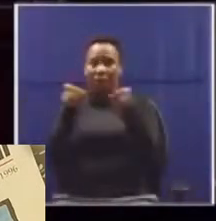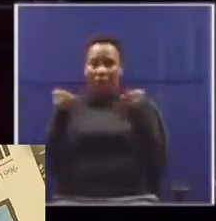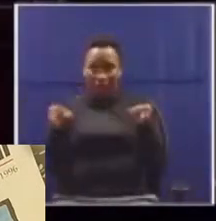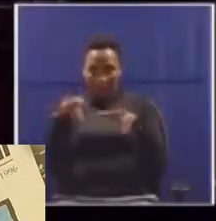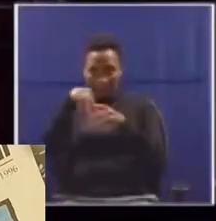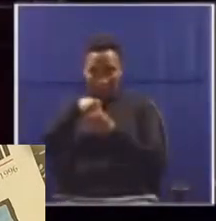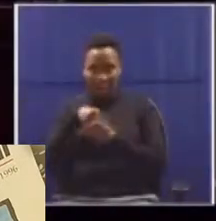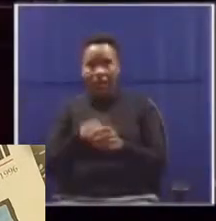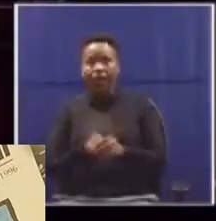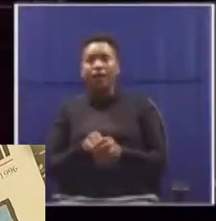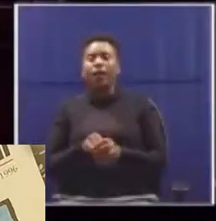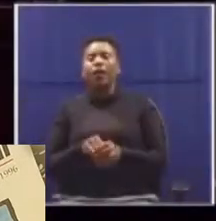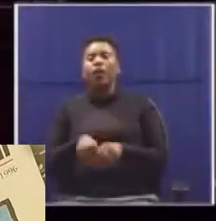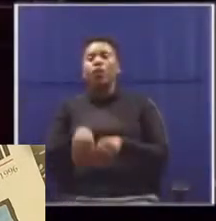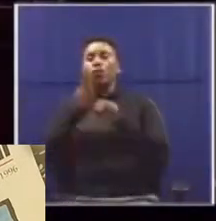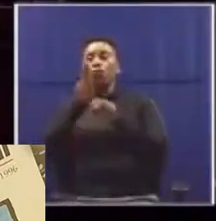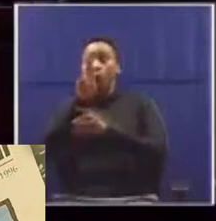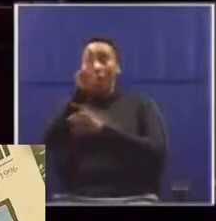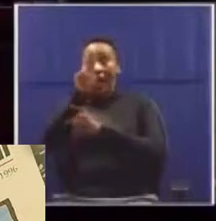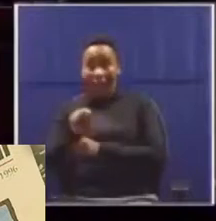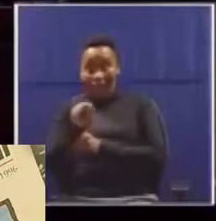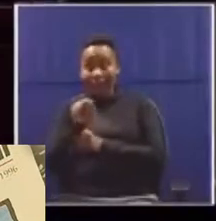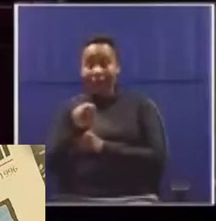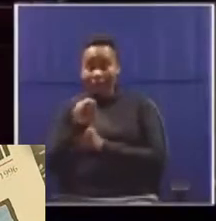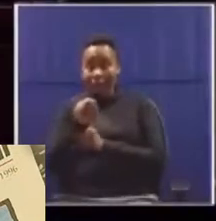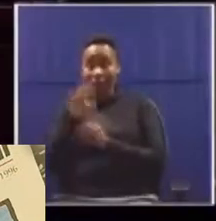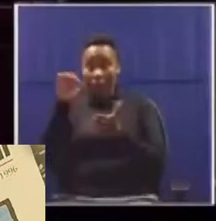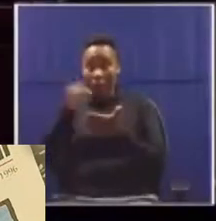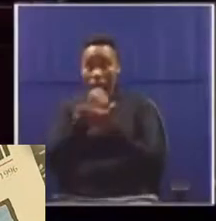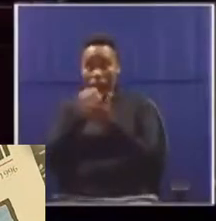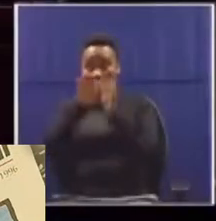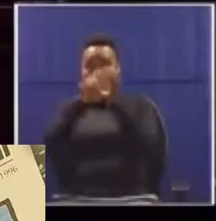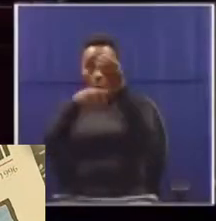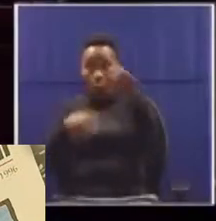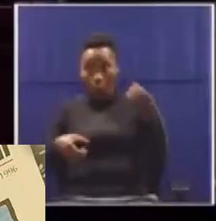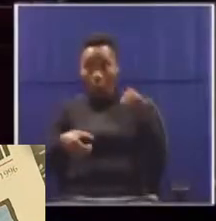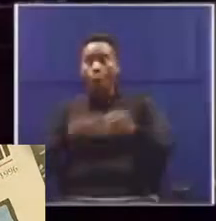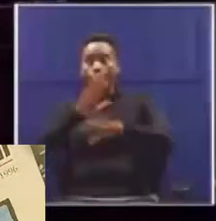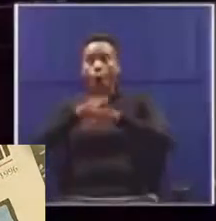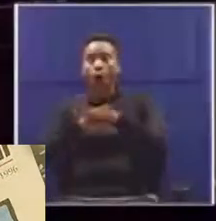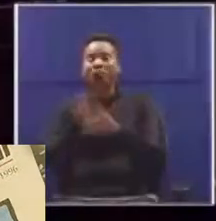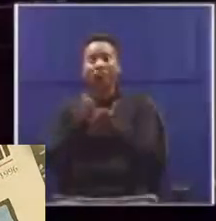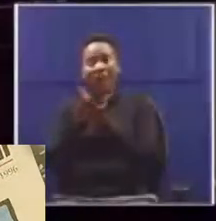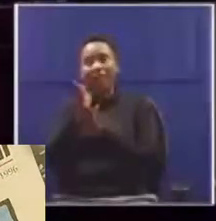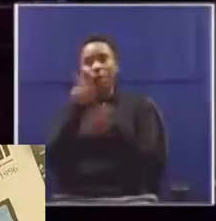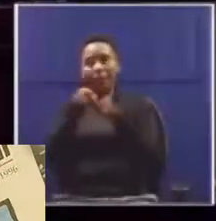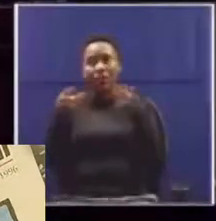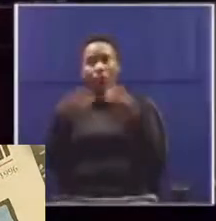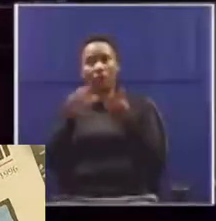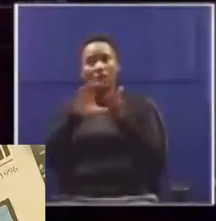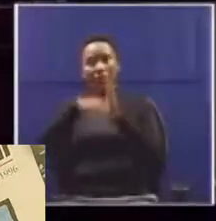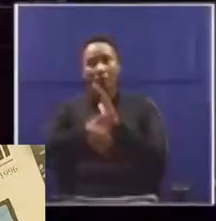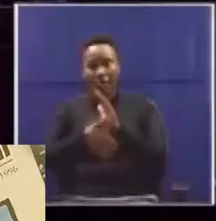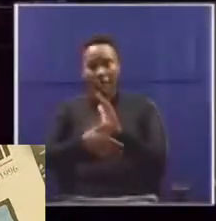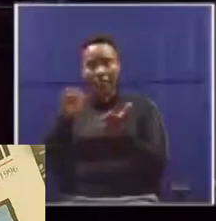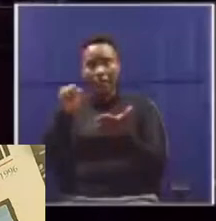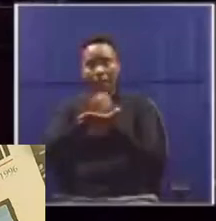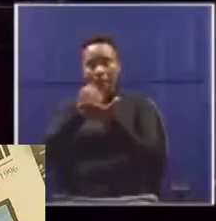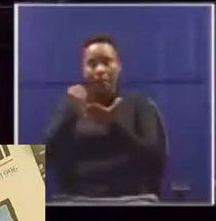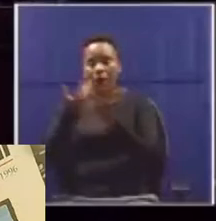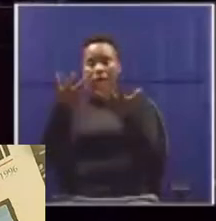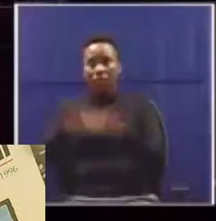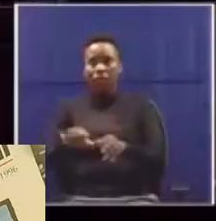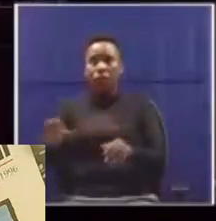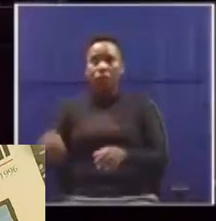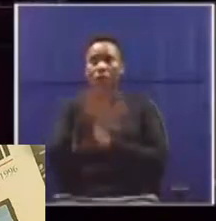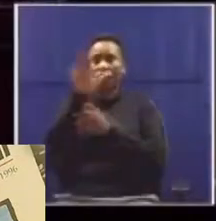United Nations convention on the rights of persons with disabilities ratified by South Africa